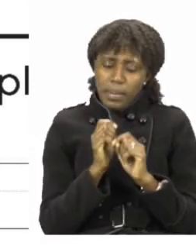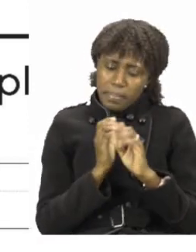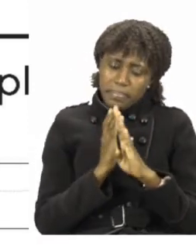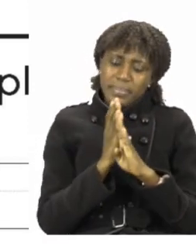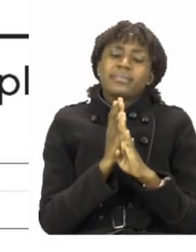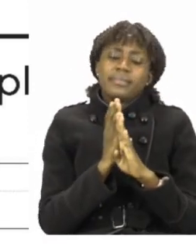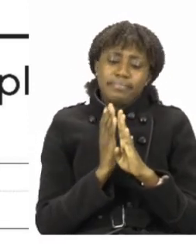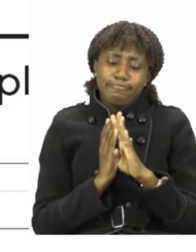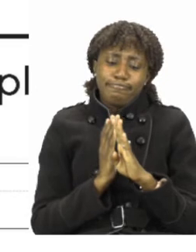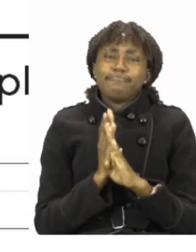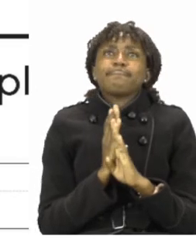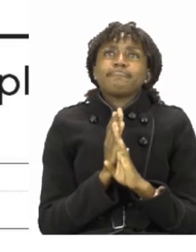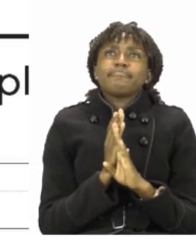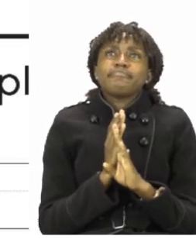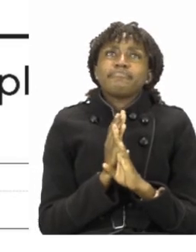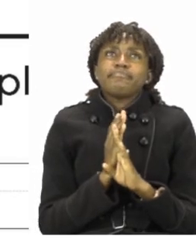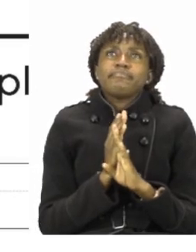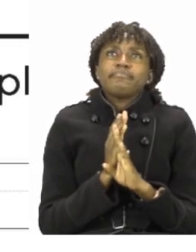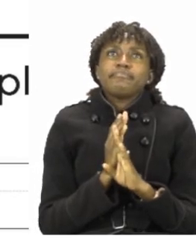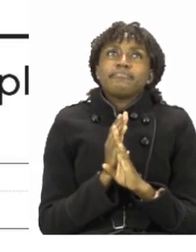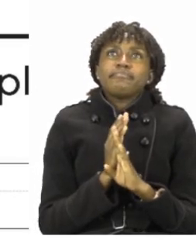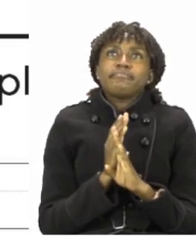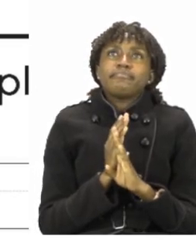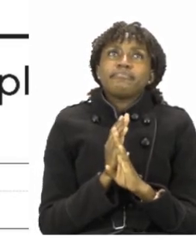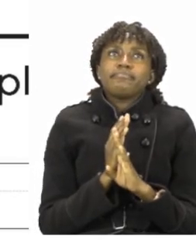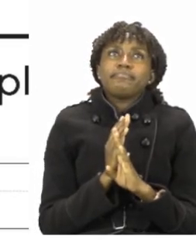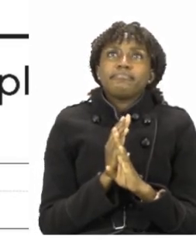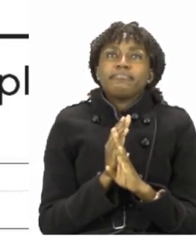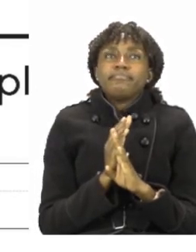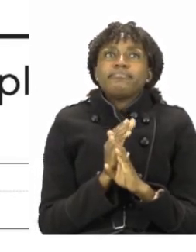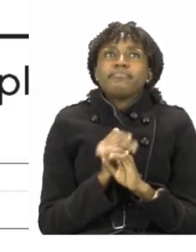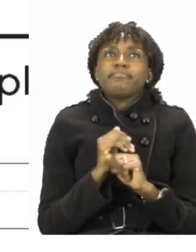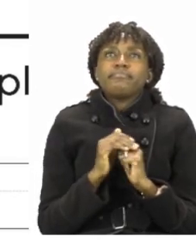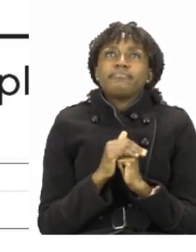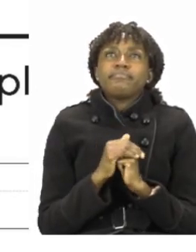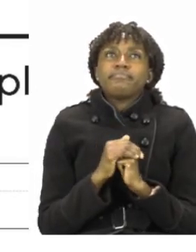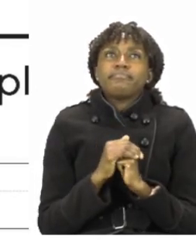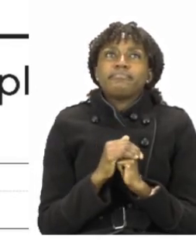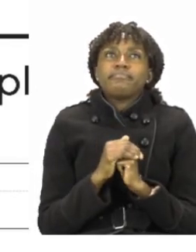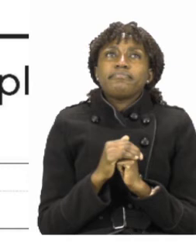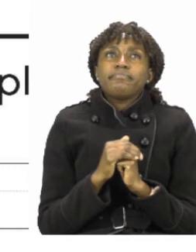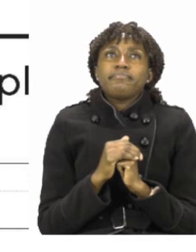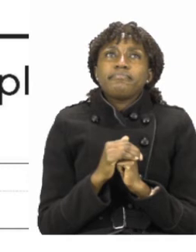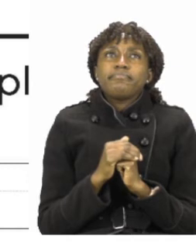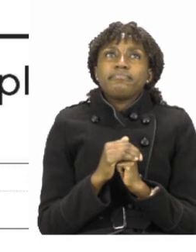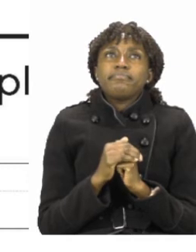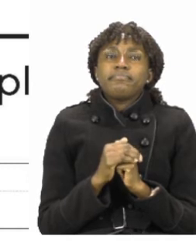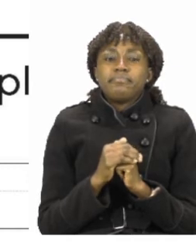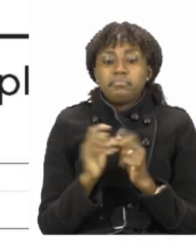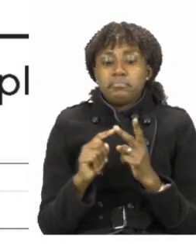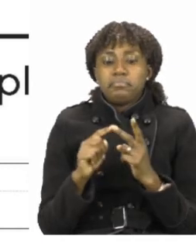every trace dot. The next one is to press your pencil down hard when you are